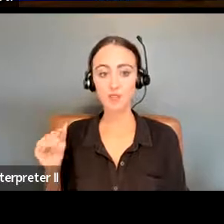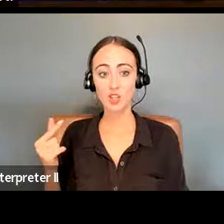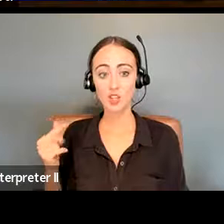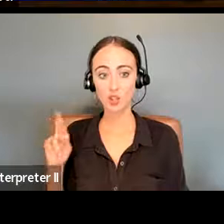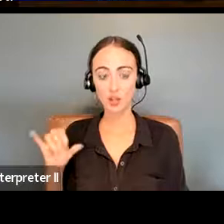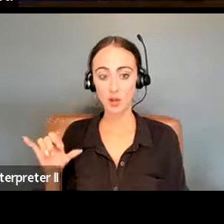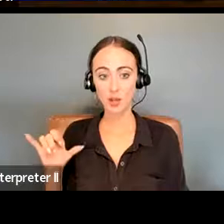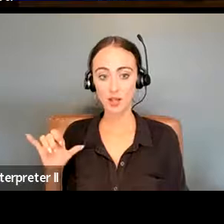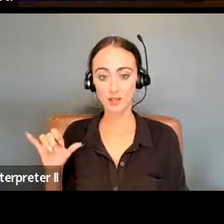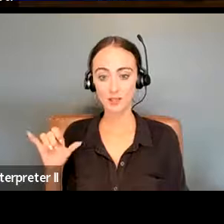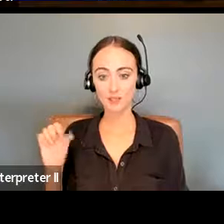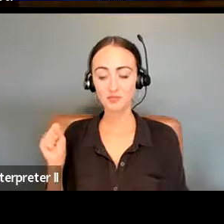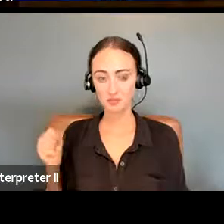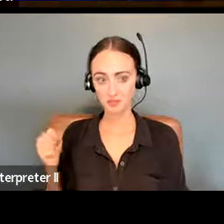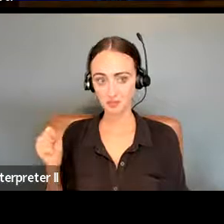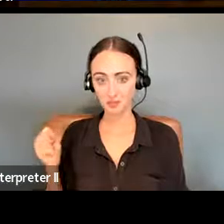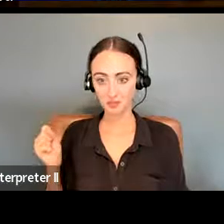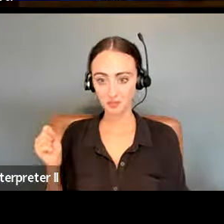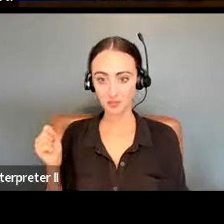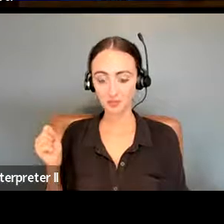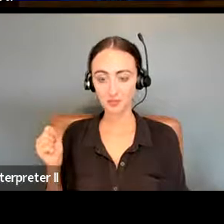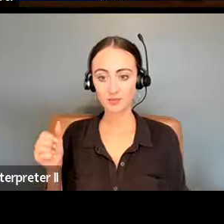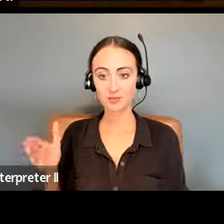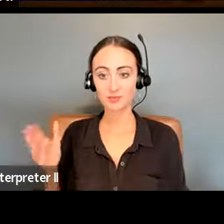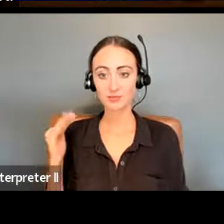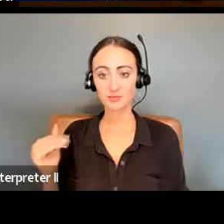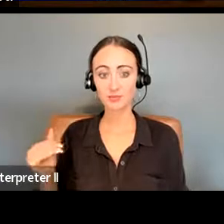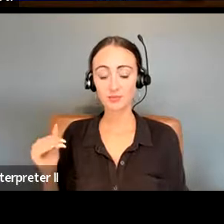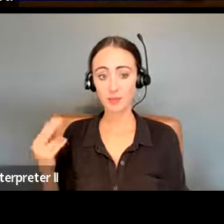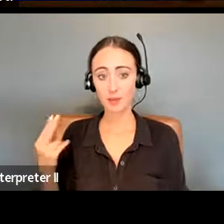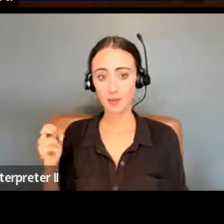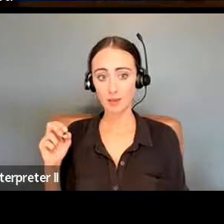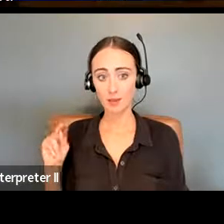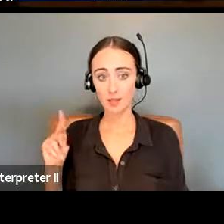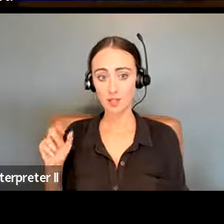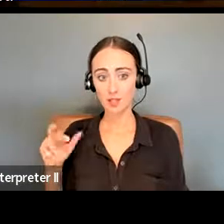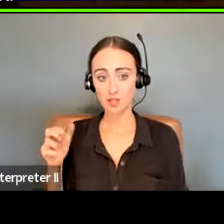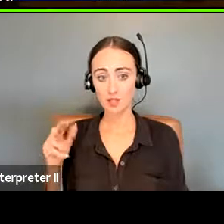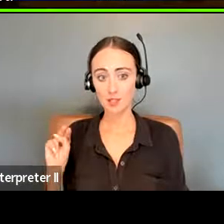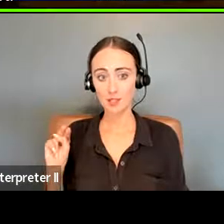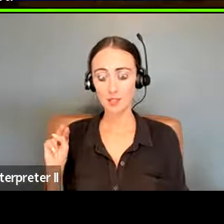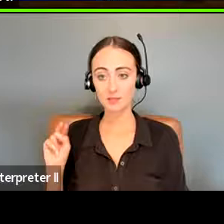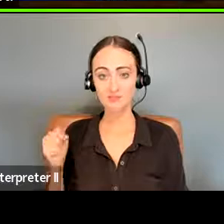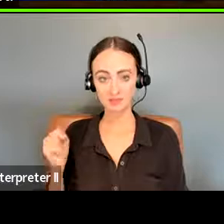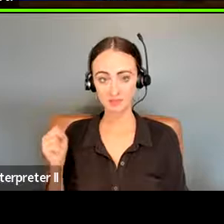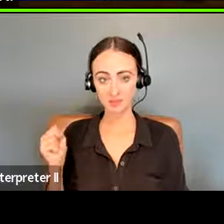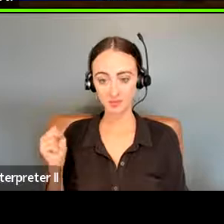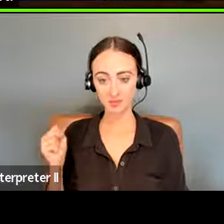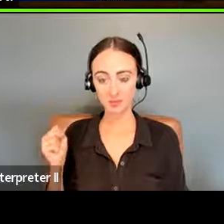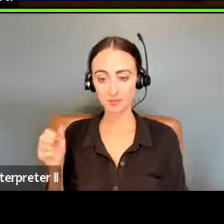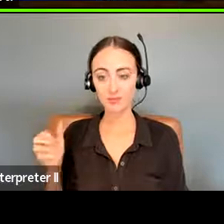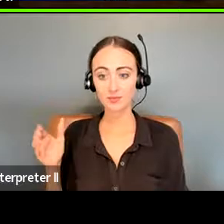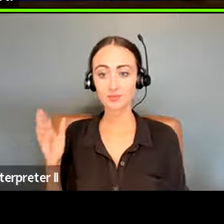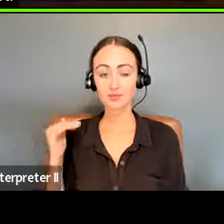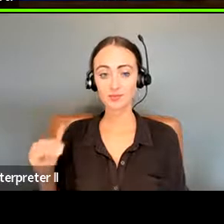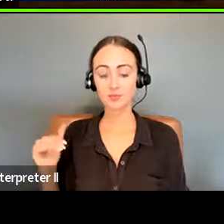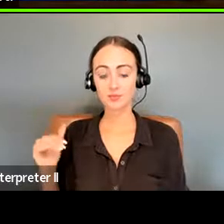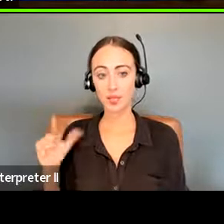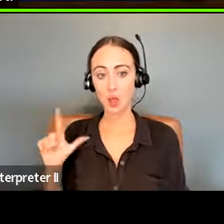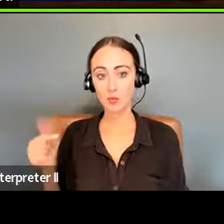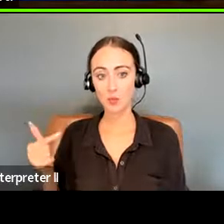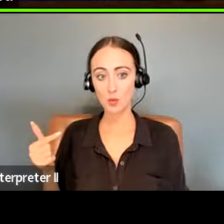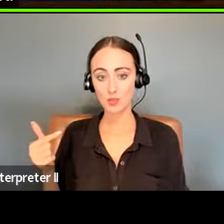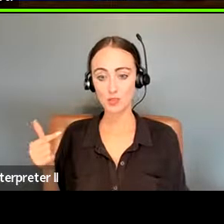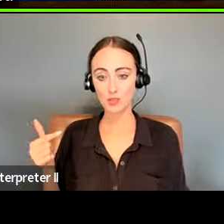Gray. Yes. Member Gray votes yes. Councilmember Henderson. Yes. Henderson votes yes. Councilmember Lewis